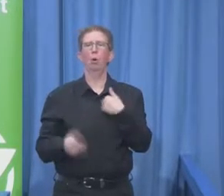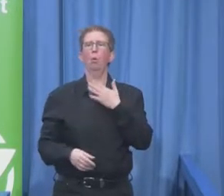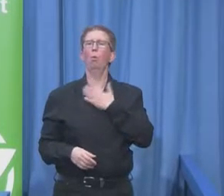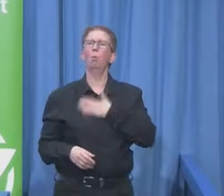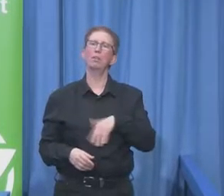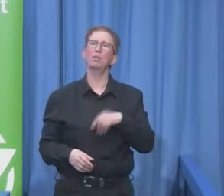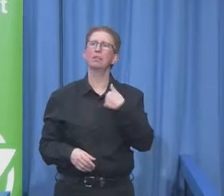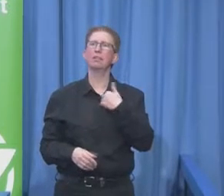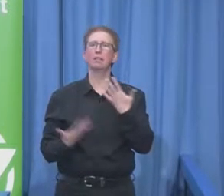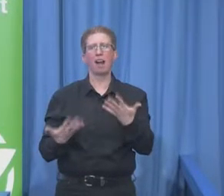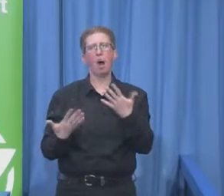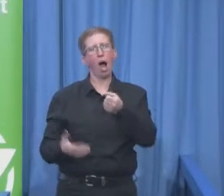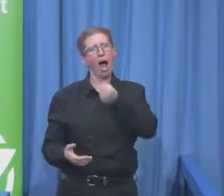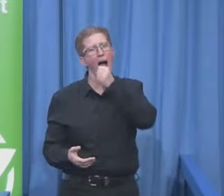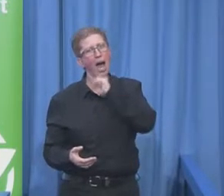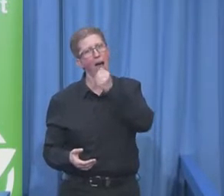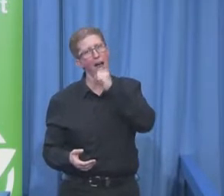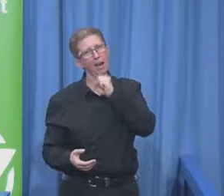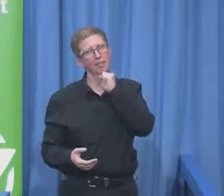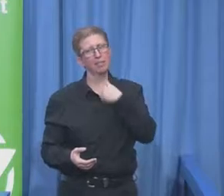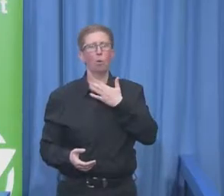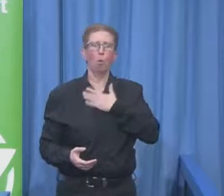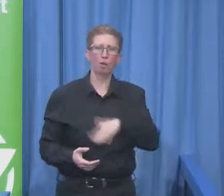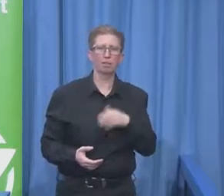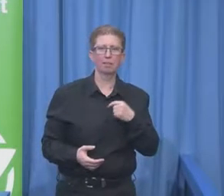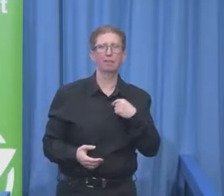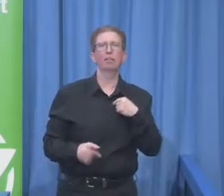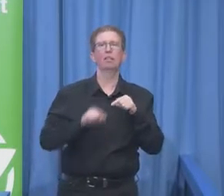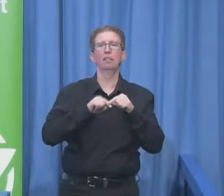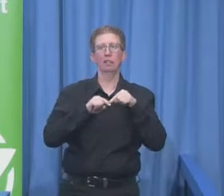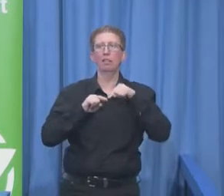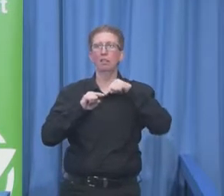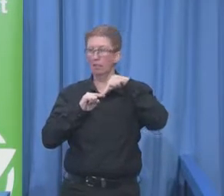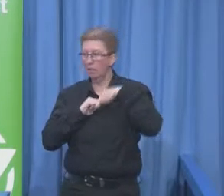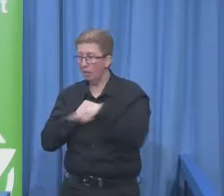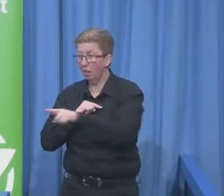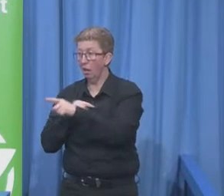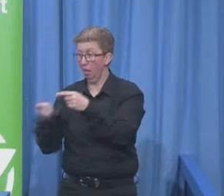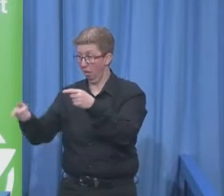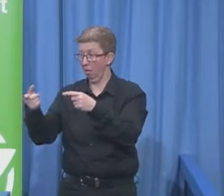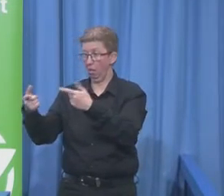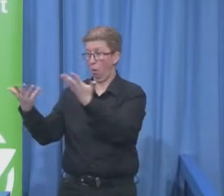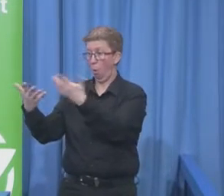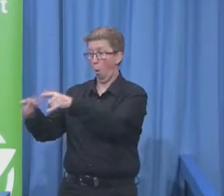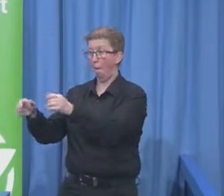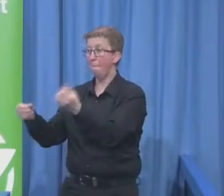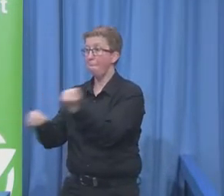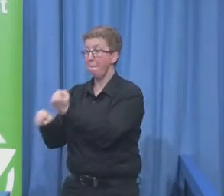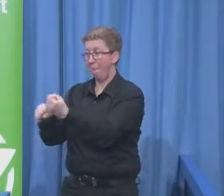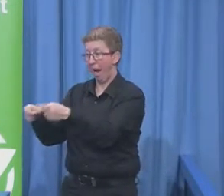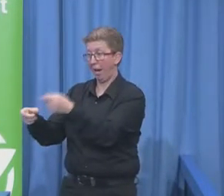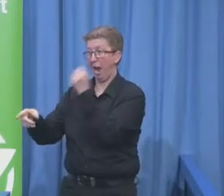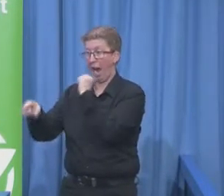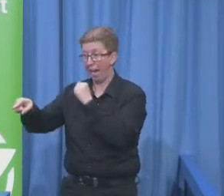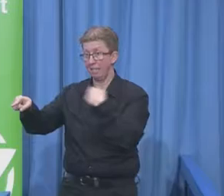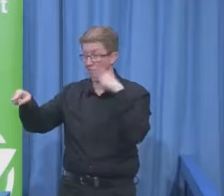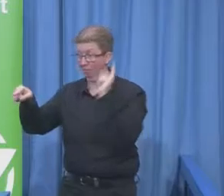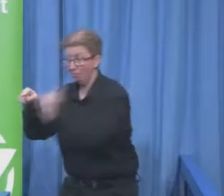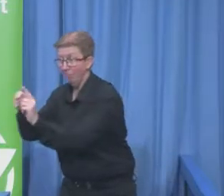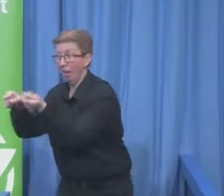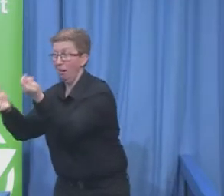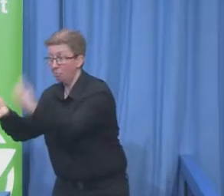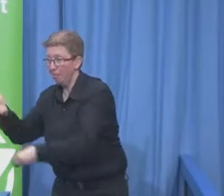shop, in behind an ice cream seller. And now when we turn over to TVET, you can see